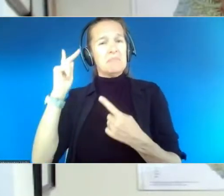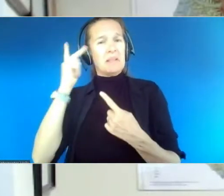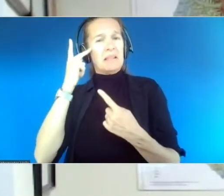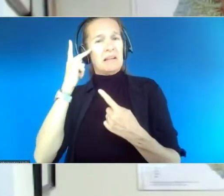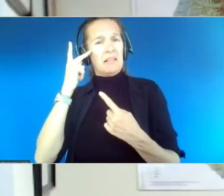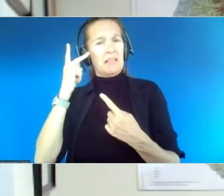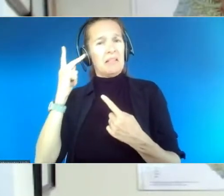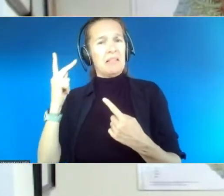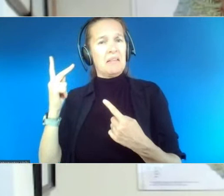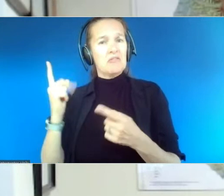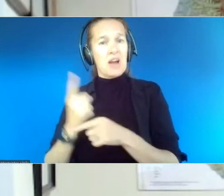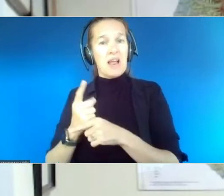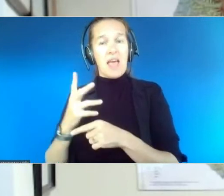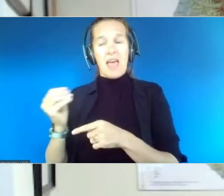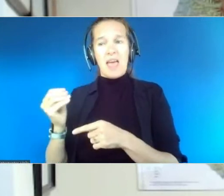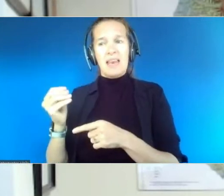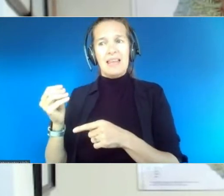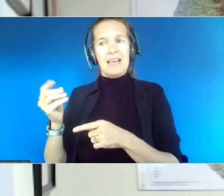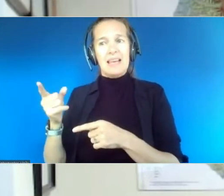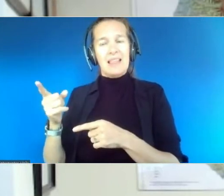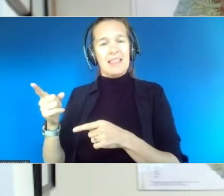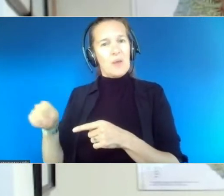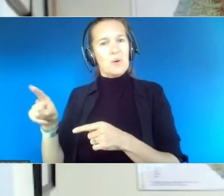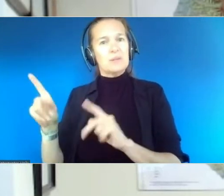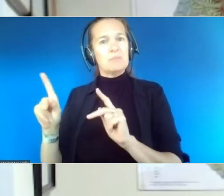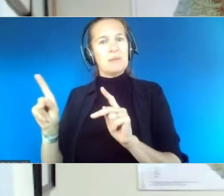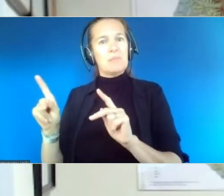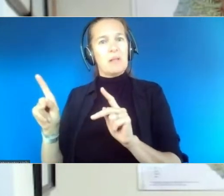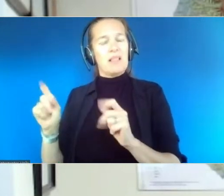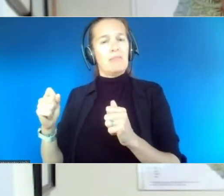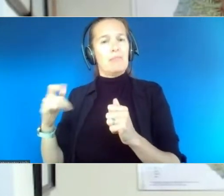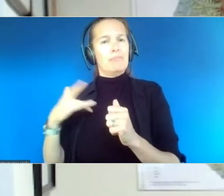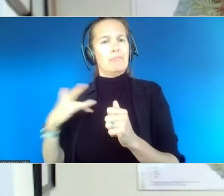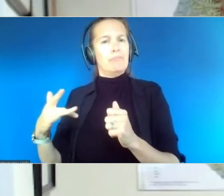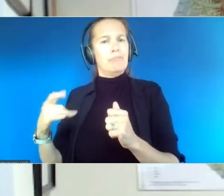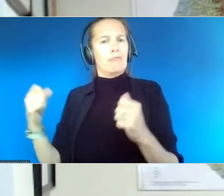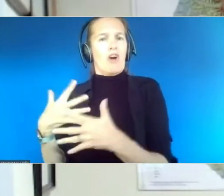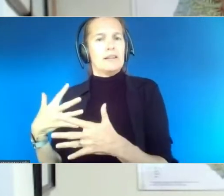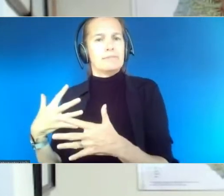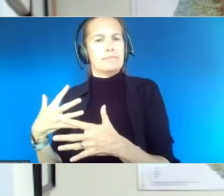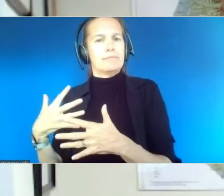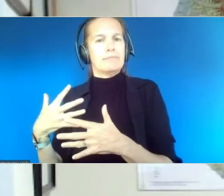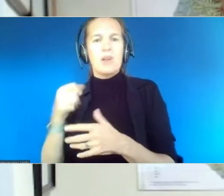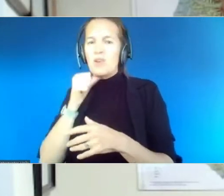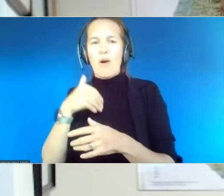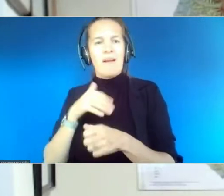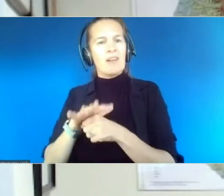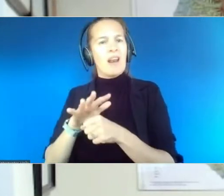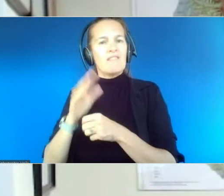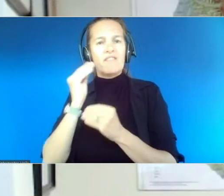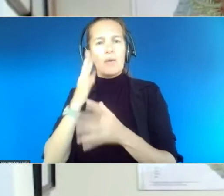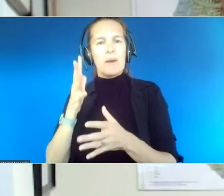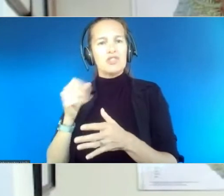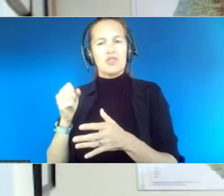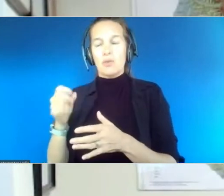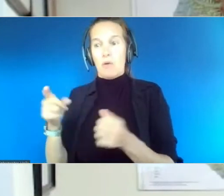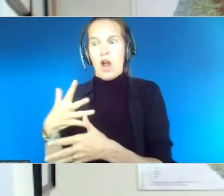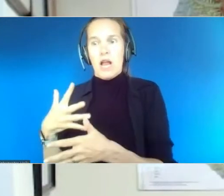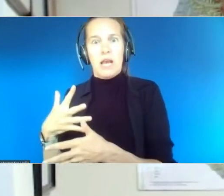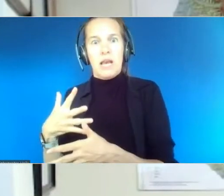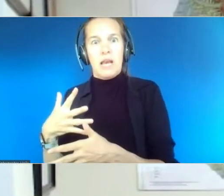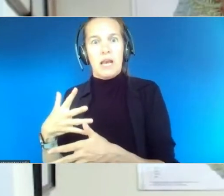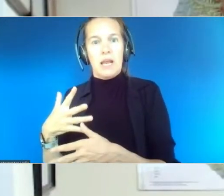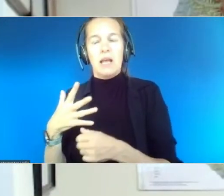have the information, but they are also able to get frightened. And it's that fear of doing the appropriate interventions that I think